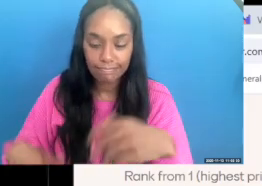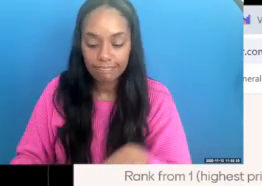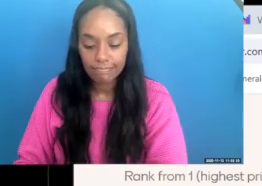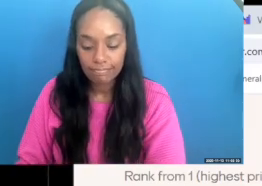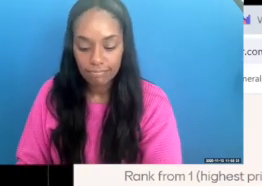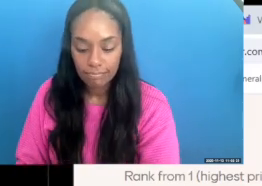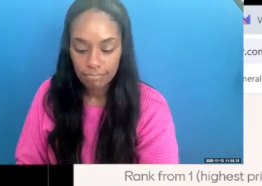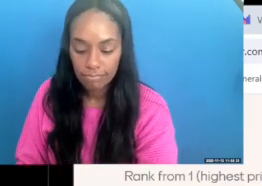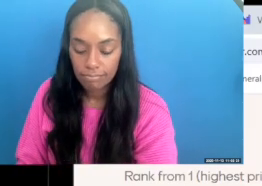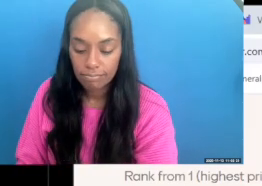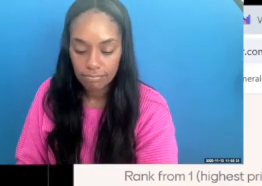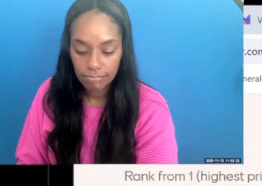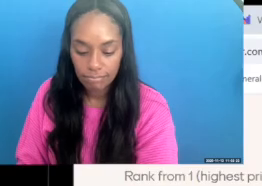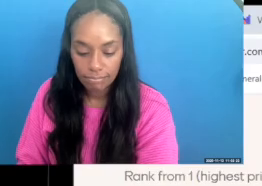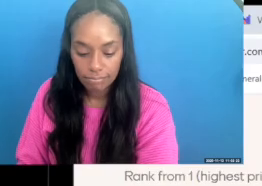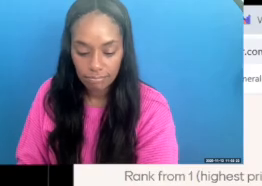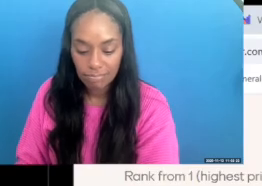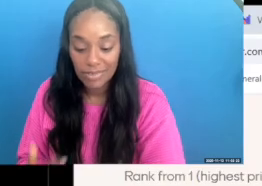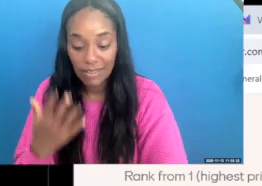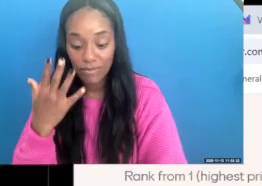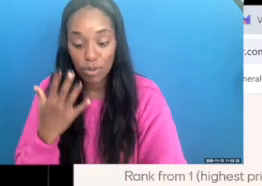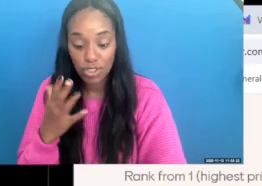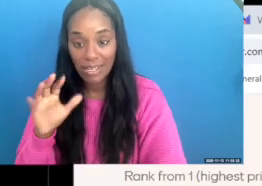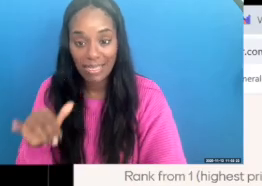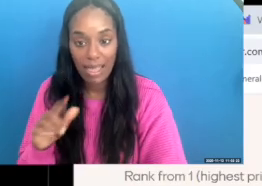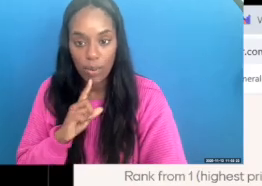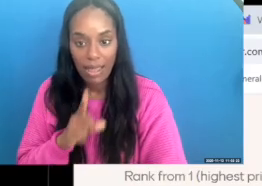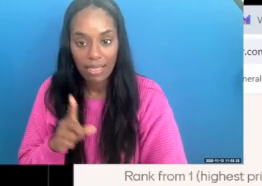insurance premiums. And so I think that is just,